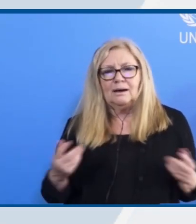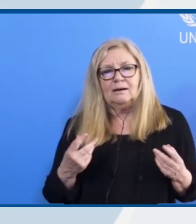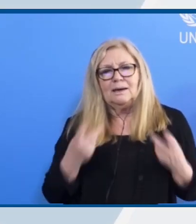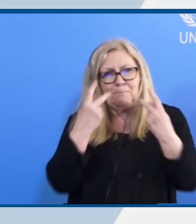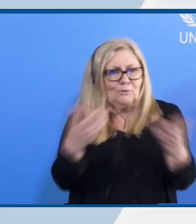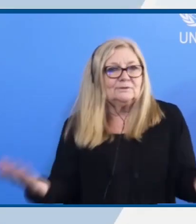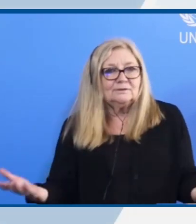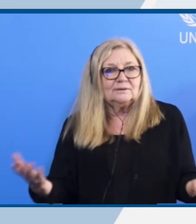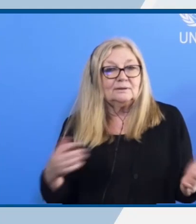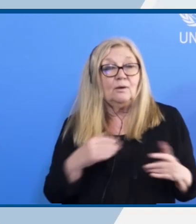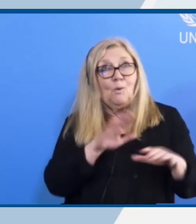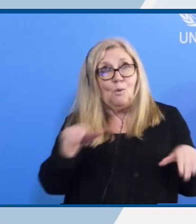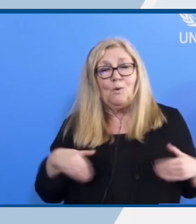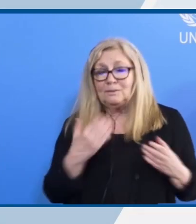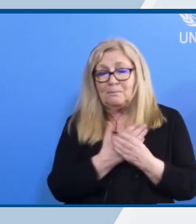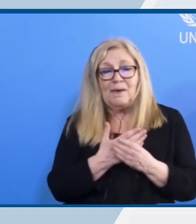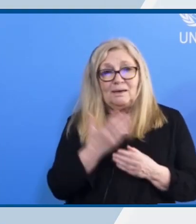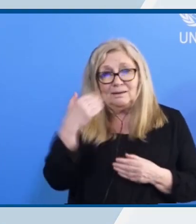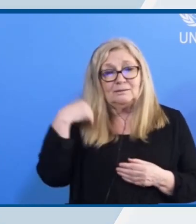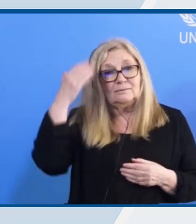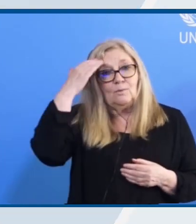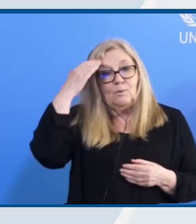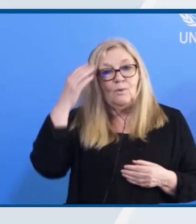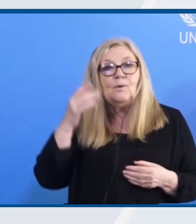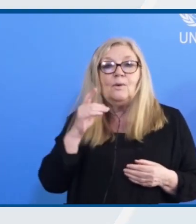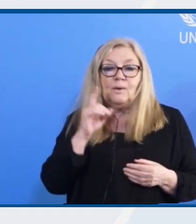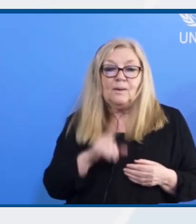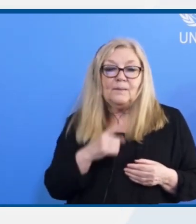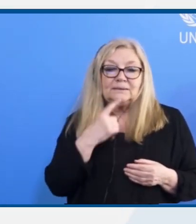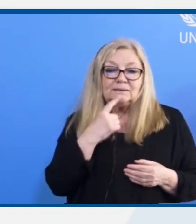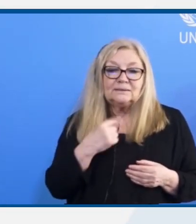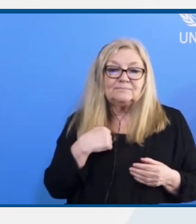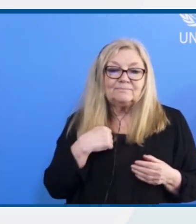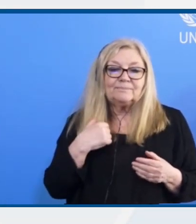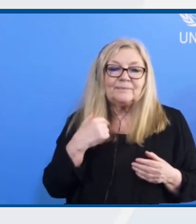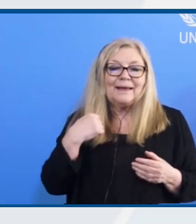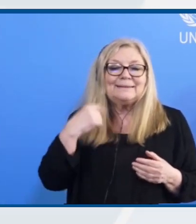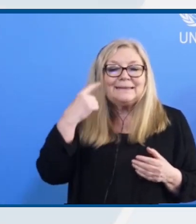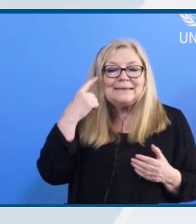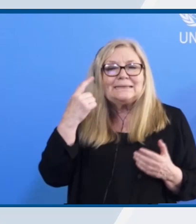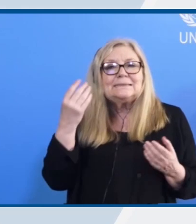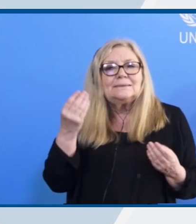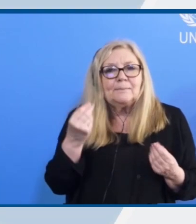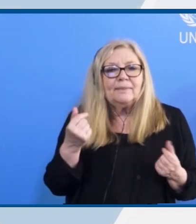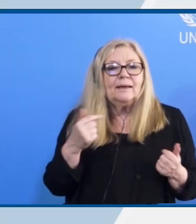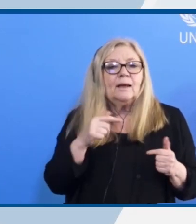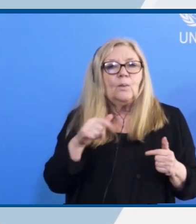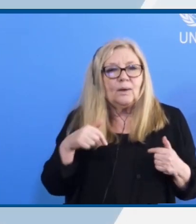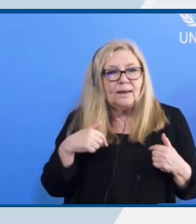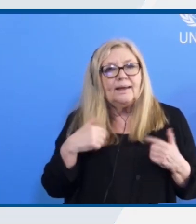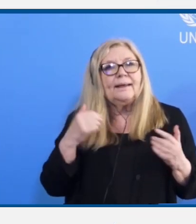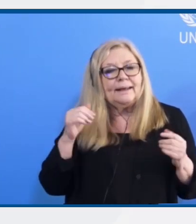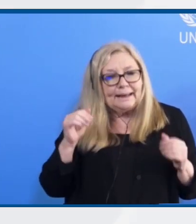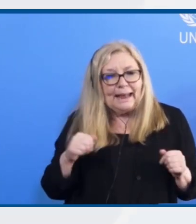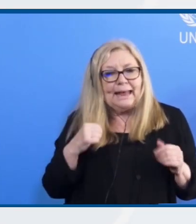we're taking at the World Bank, so we're introducing something called the resilient rating system. And here we rate projects by the way